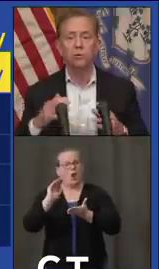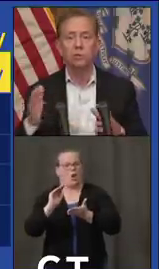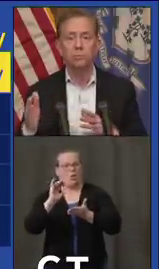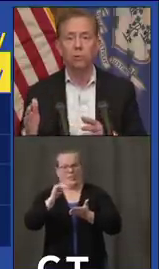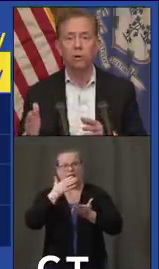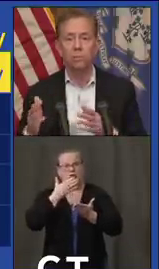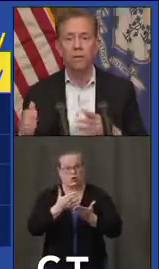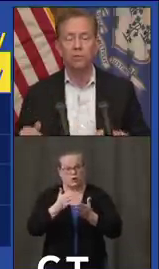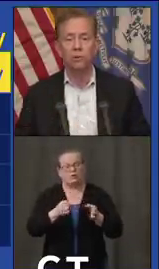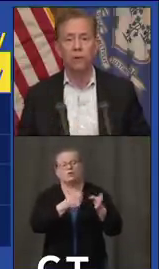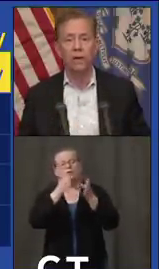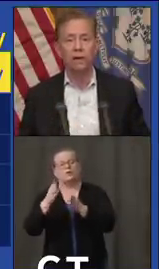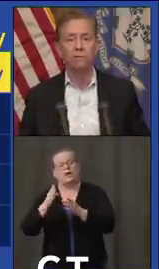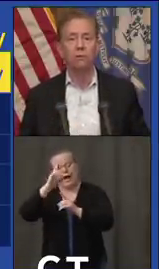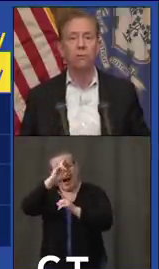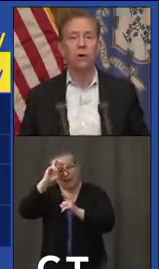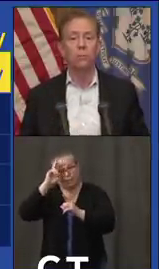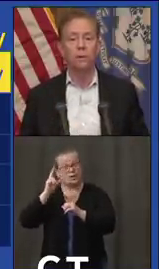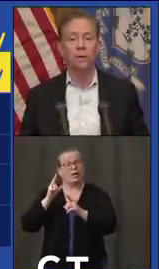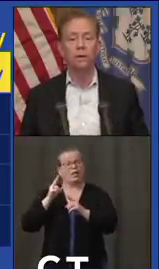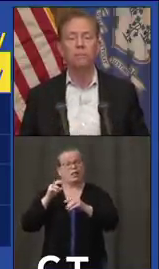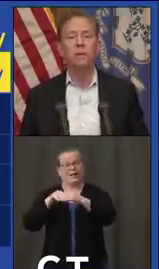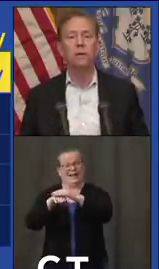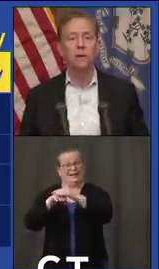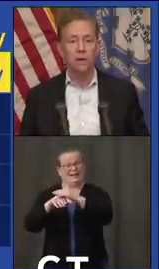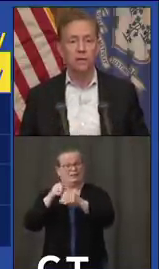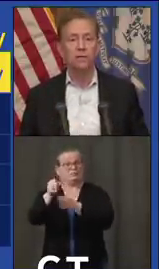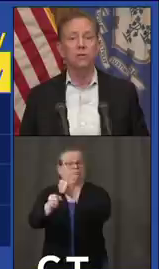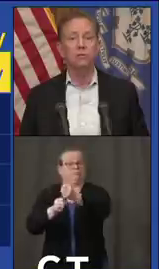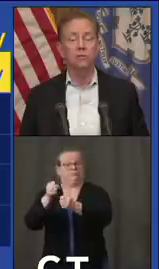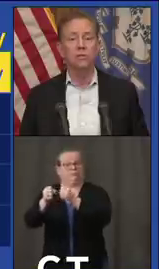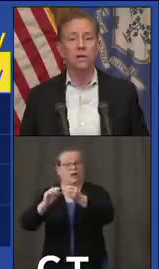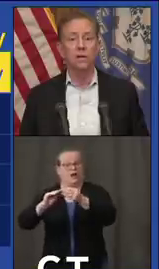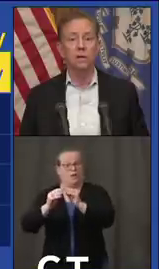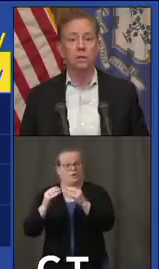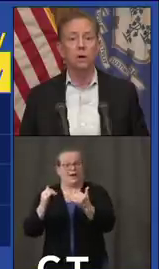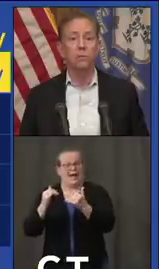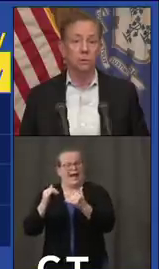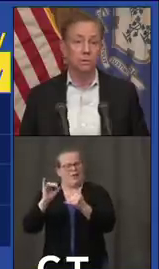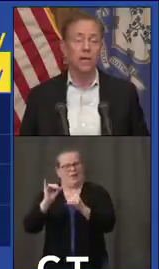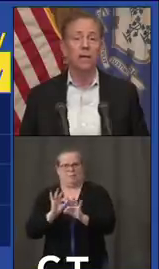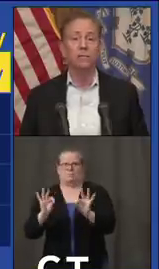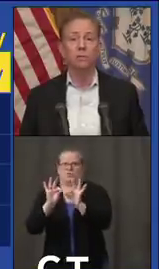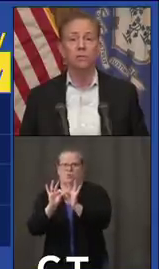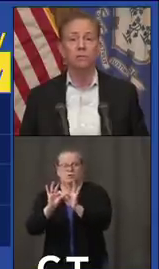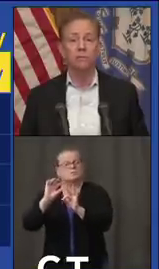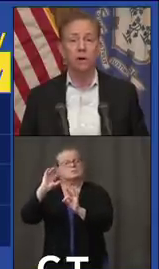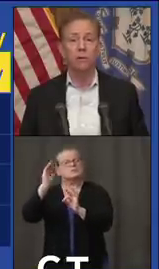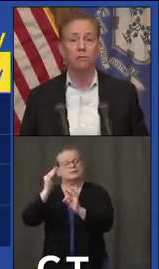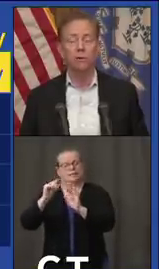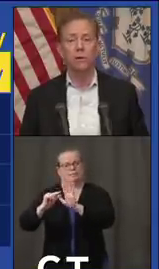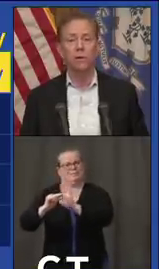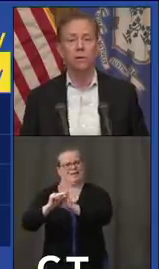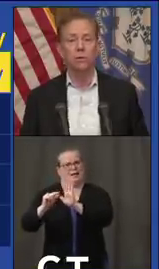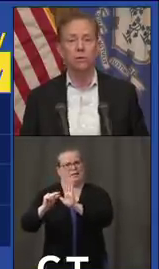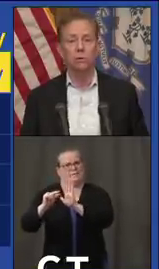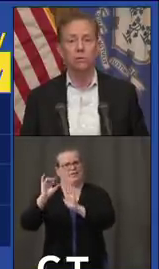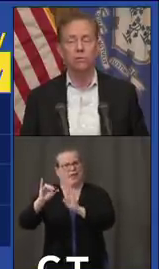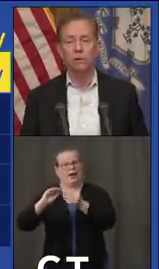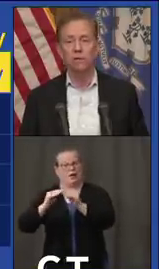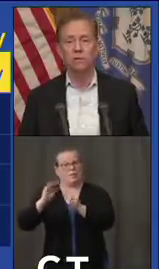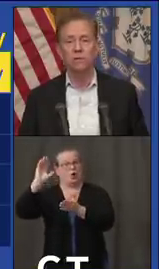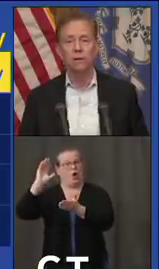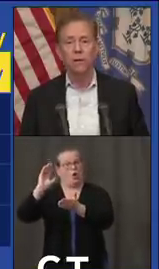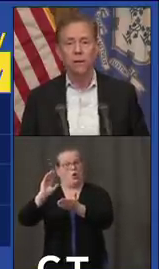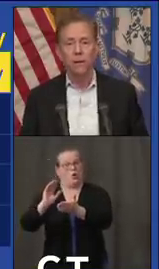the most important metric we have for reopening, continues to stay low or negative, which is very, very good news